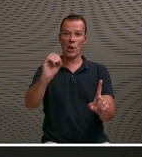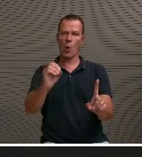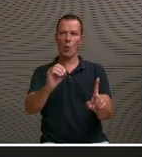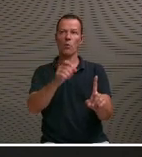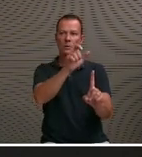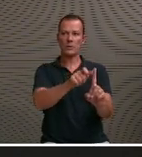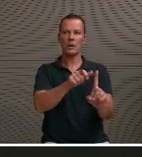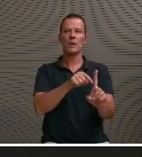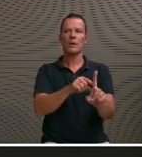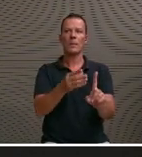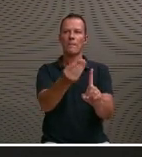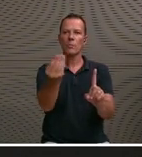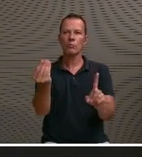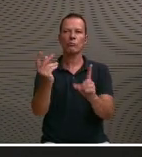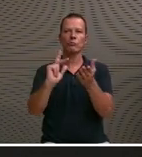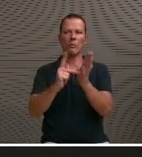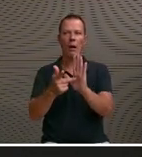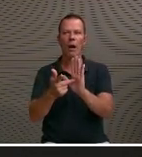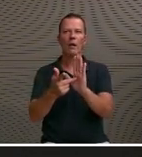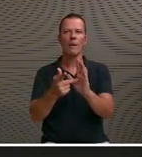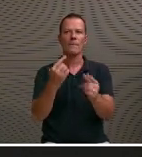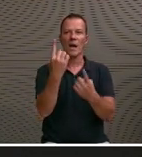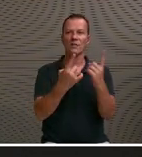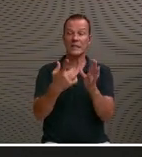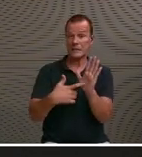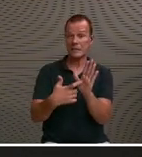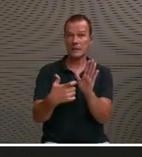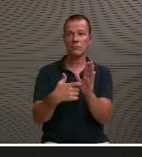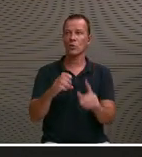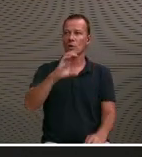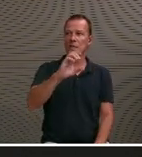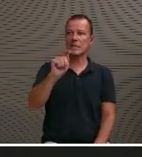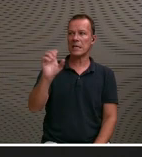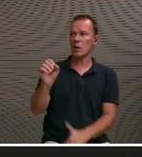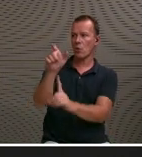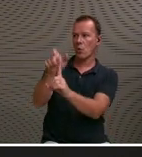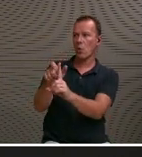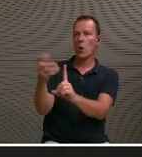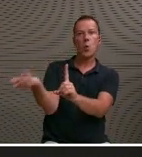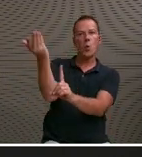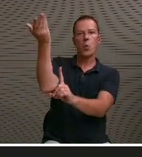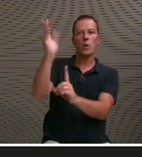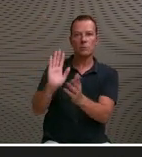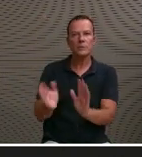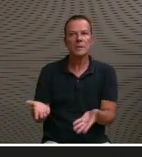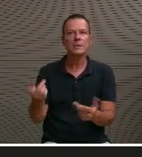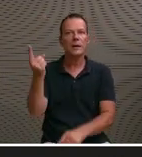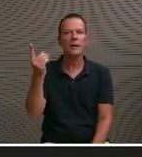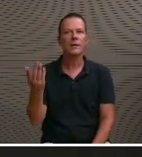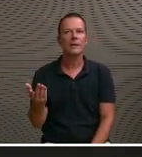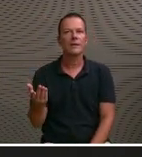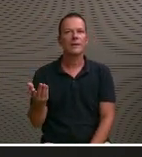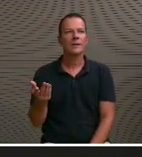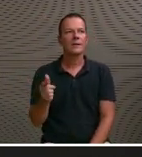skills that you need to be a rock star CEO are often not the same skills that you need in order to be a pioneering technologist. This is one of